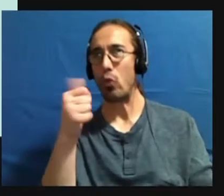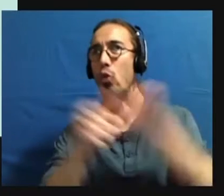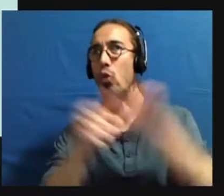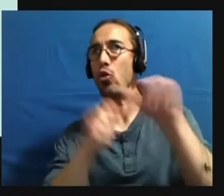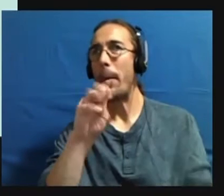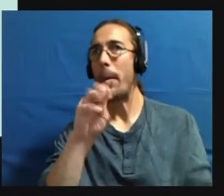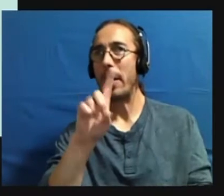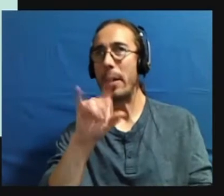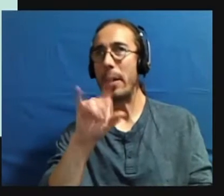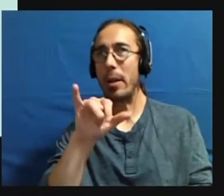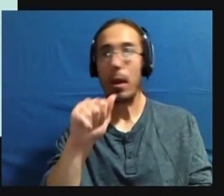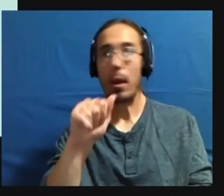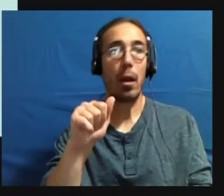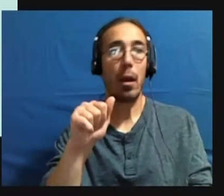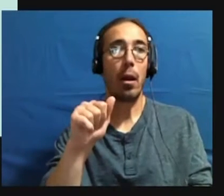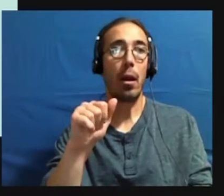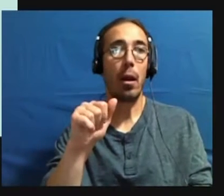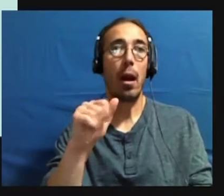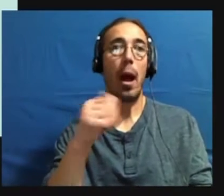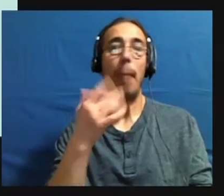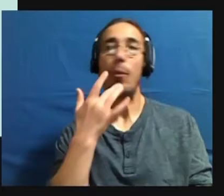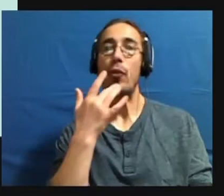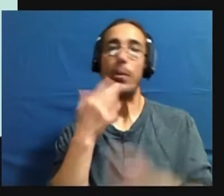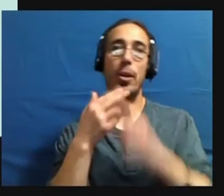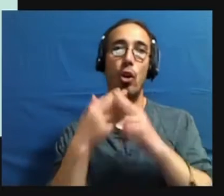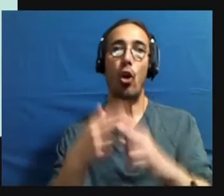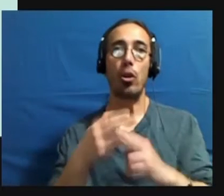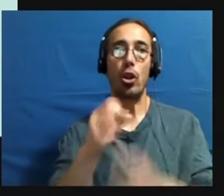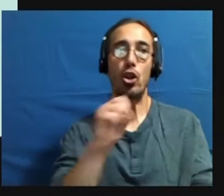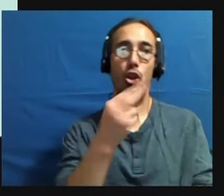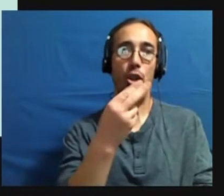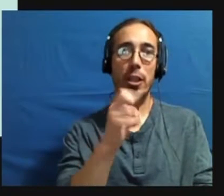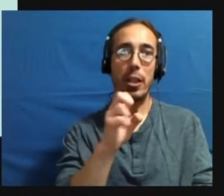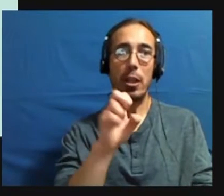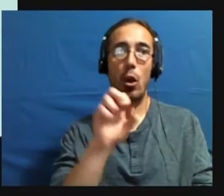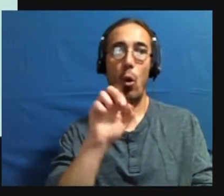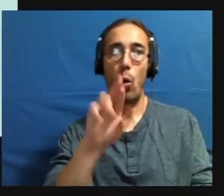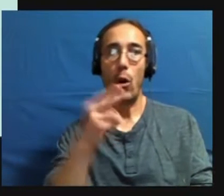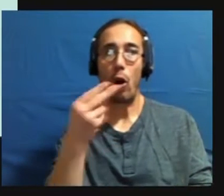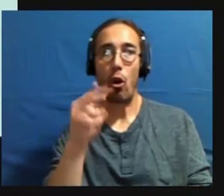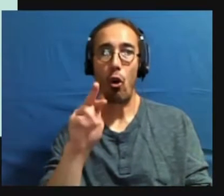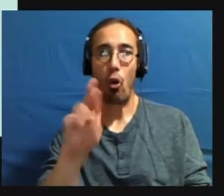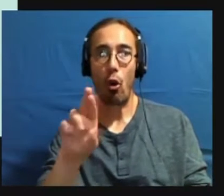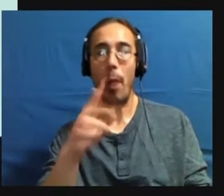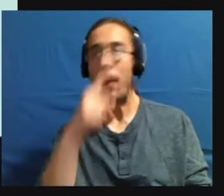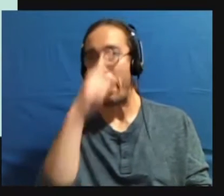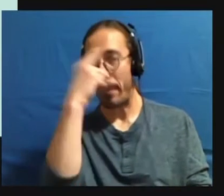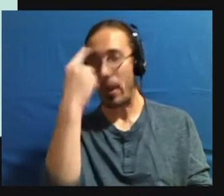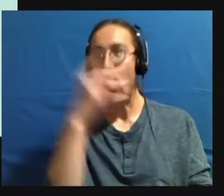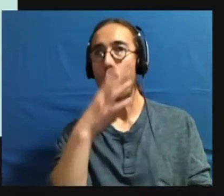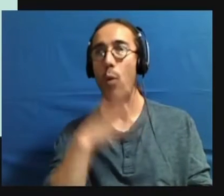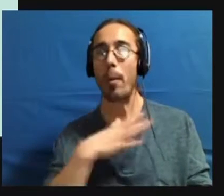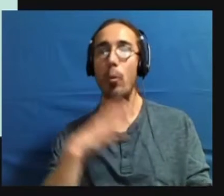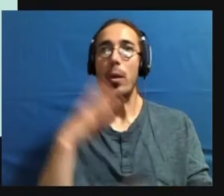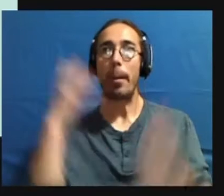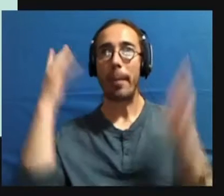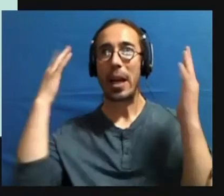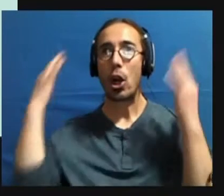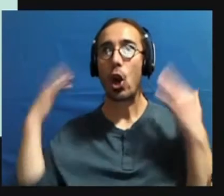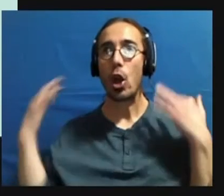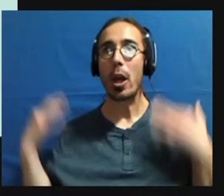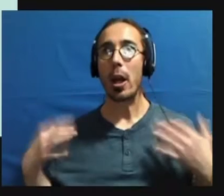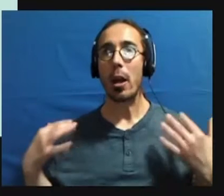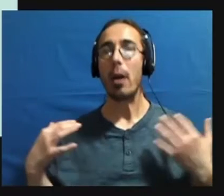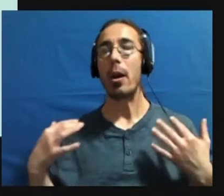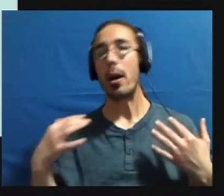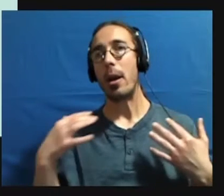pronouns are she, her, hers. I am a Black multiracial woman with big curly hair, medium